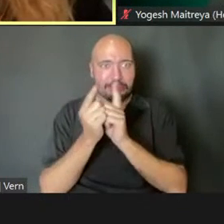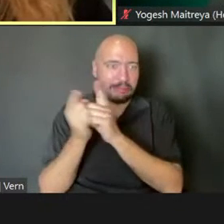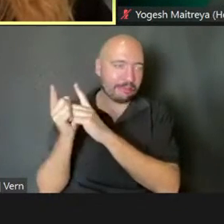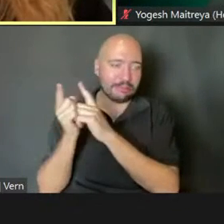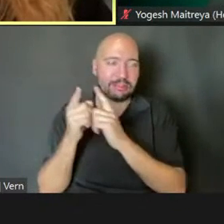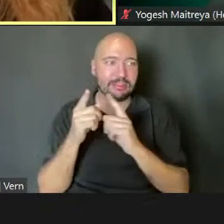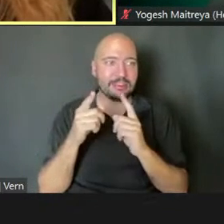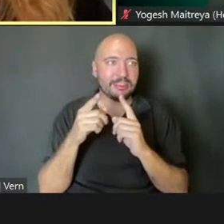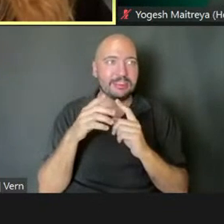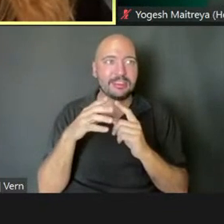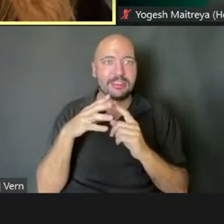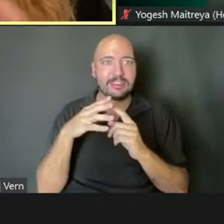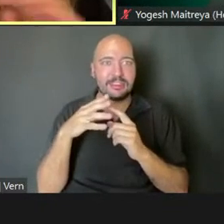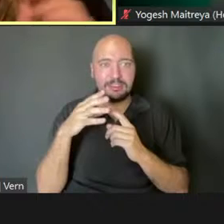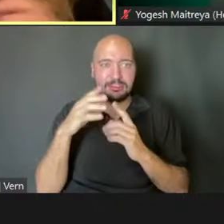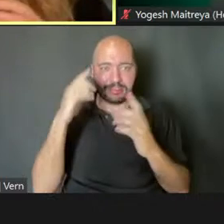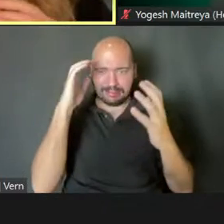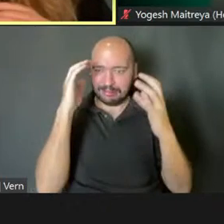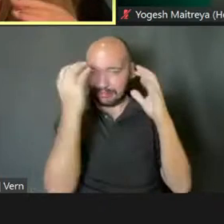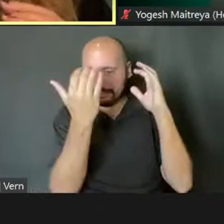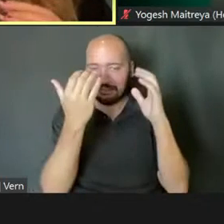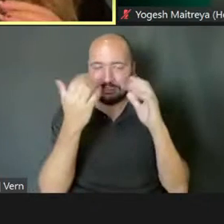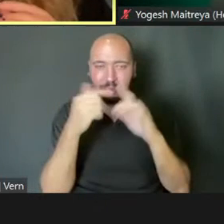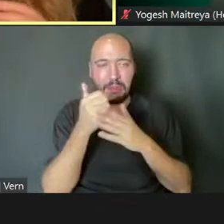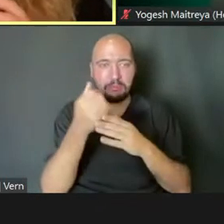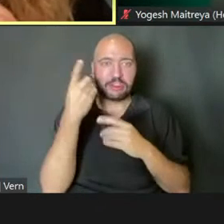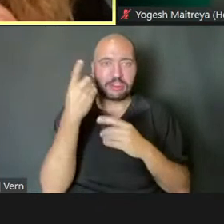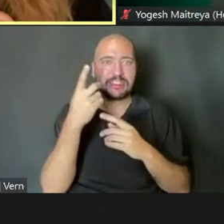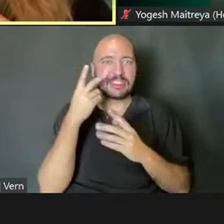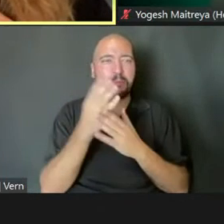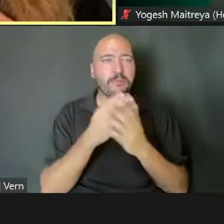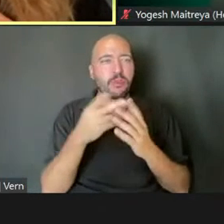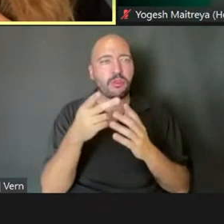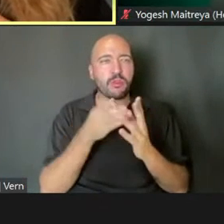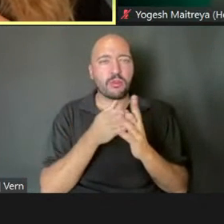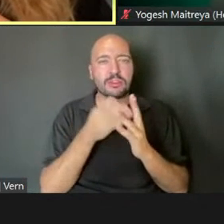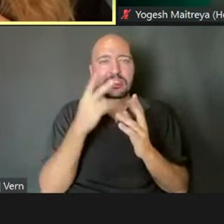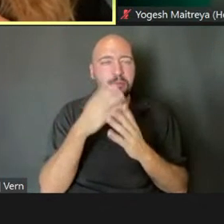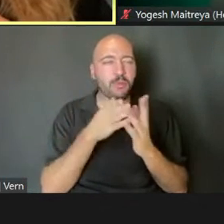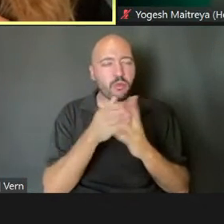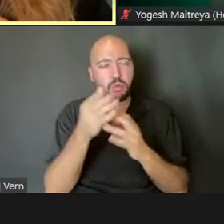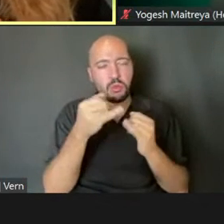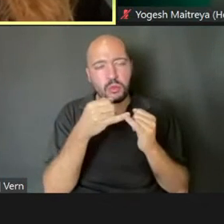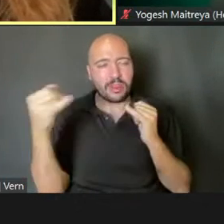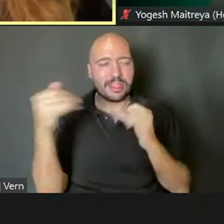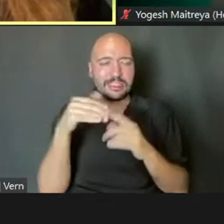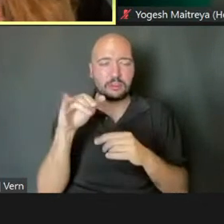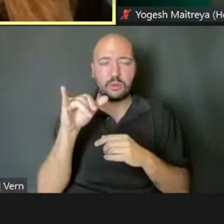happen. And I'm seeing some of those same through lines in Yogesh's work as well.